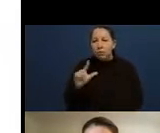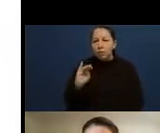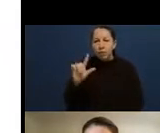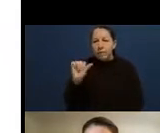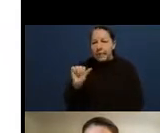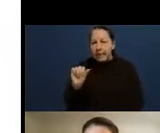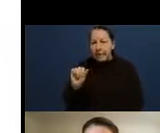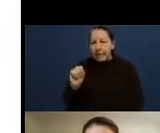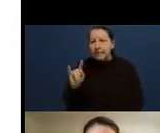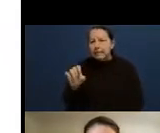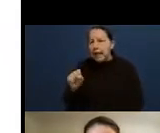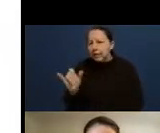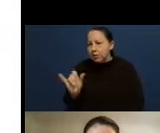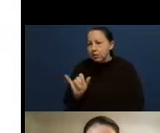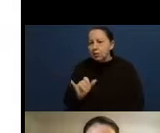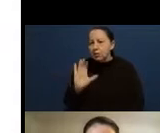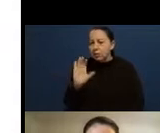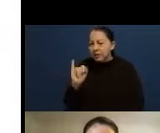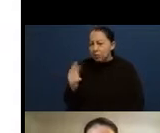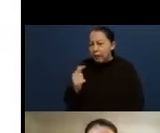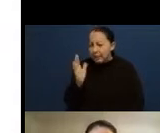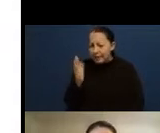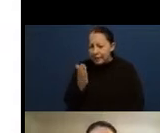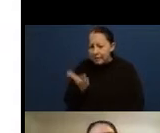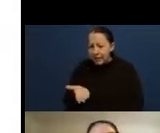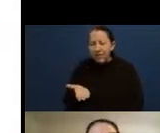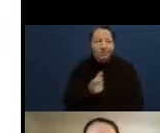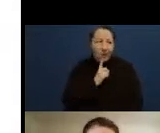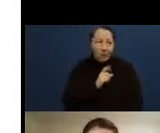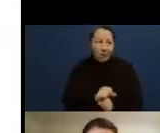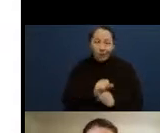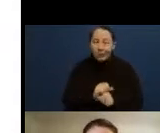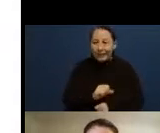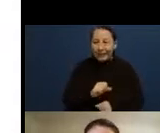Oh, it doesn't look like our Instagram is on here. We're not super active on Instagram, but